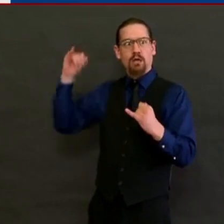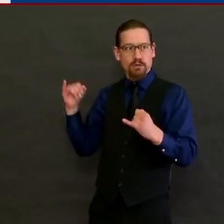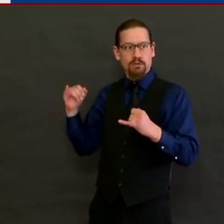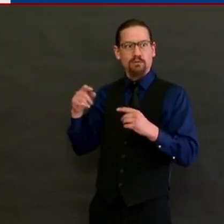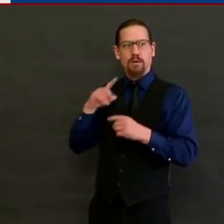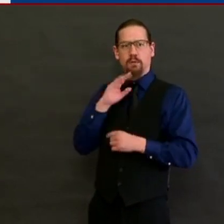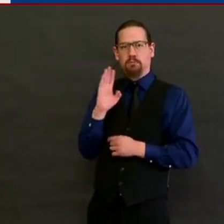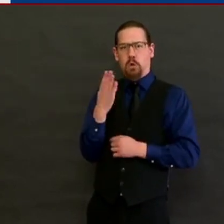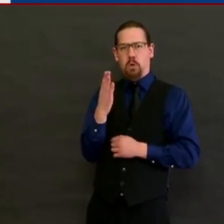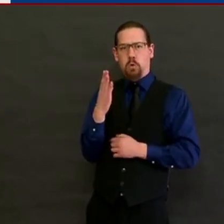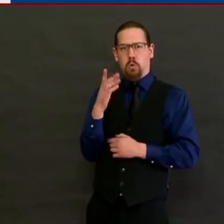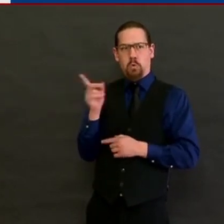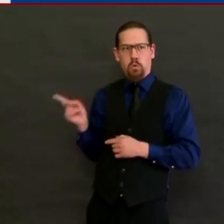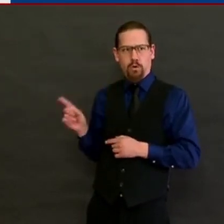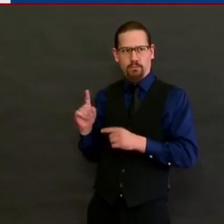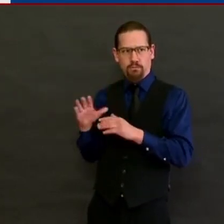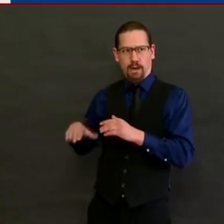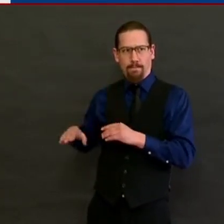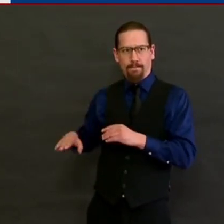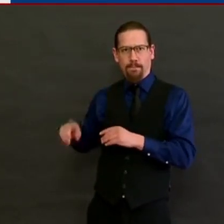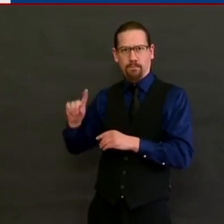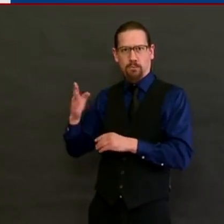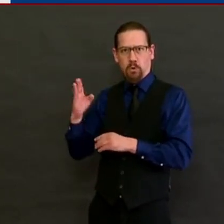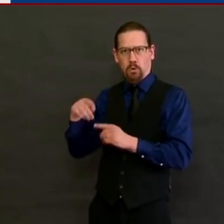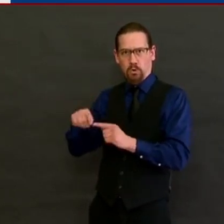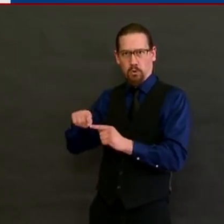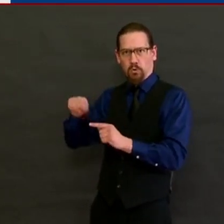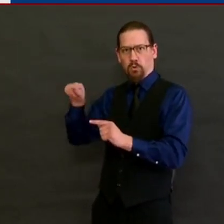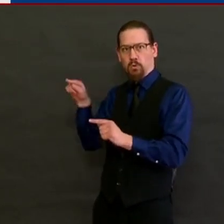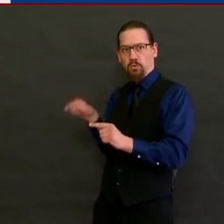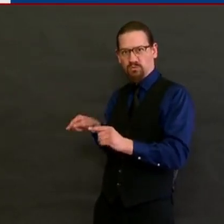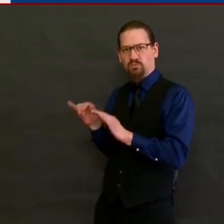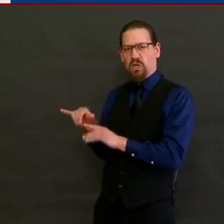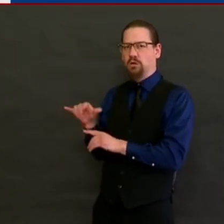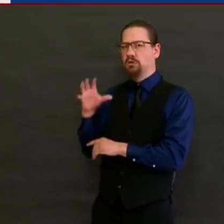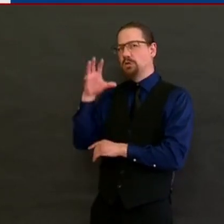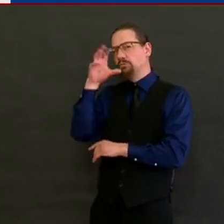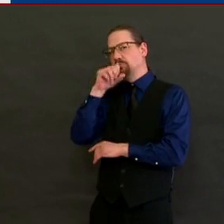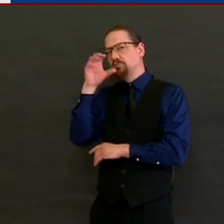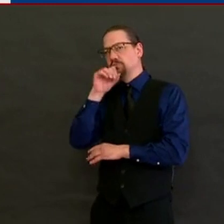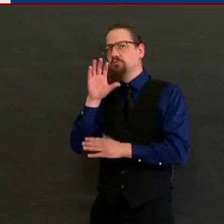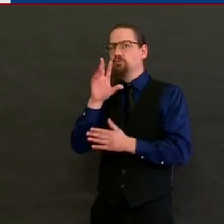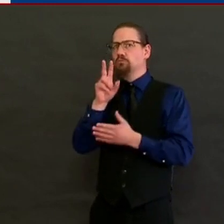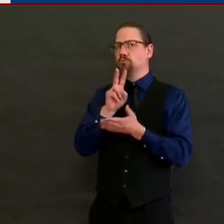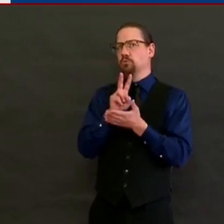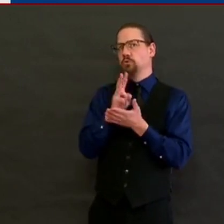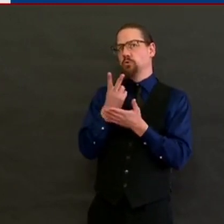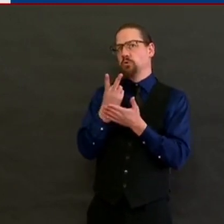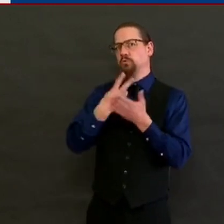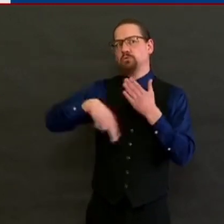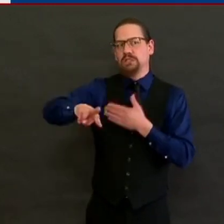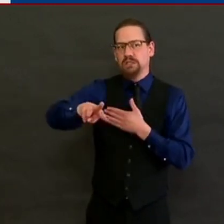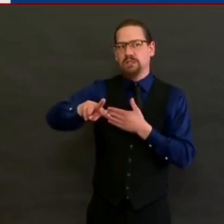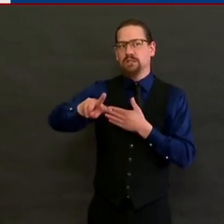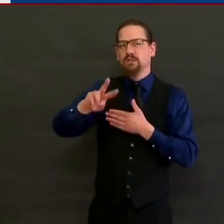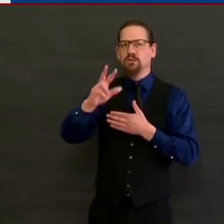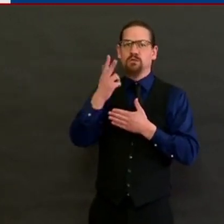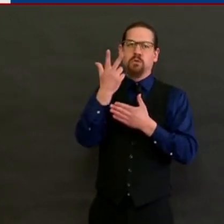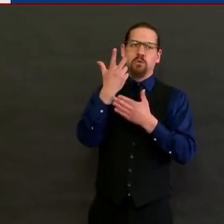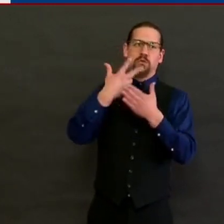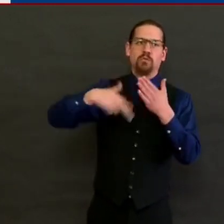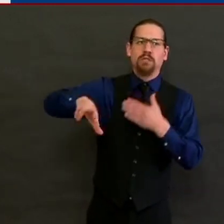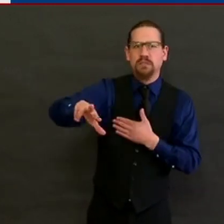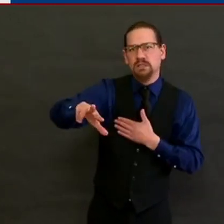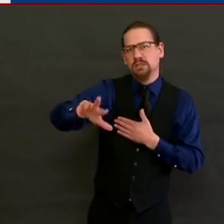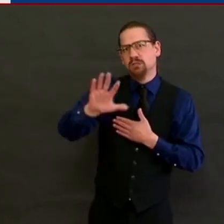our best guess of what we think the next few weeks will look like in Rhode Island. The blue line